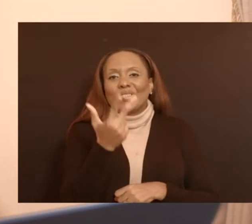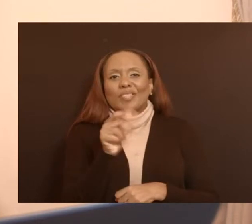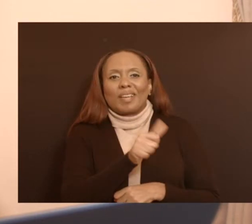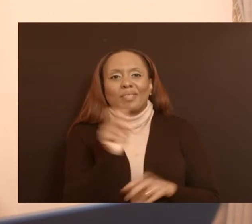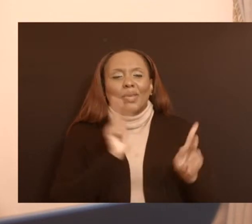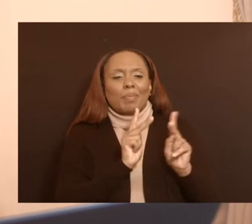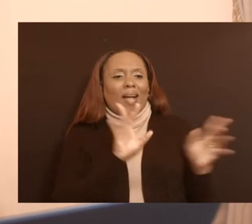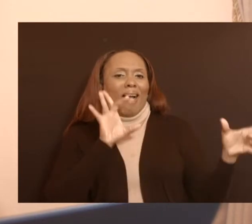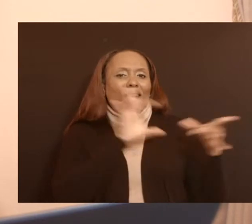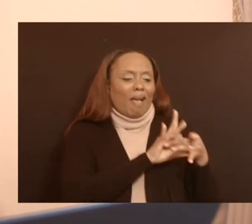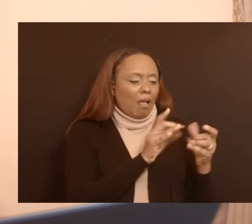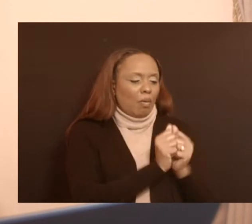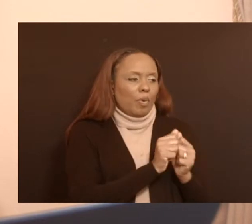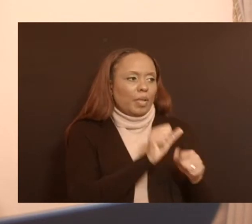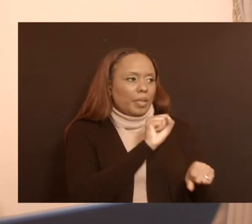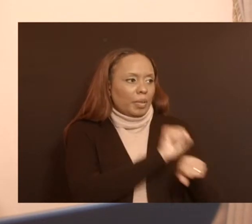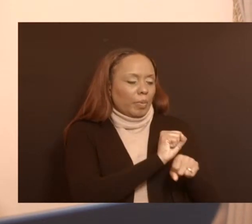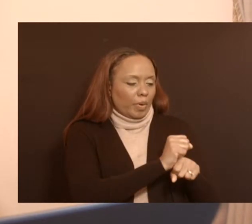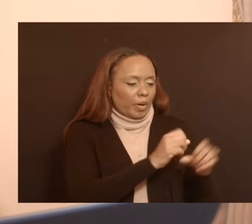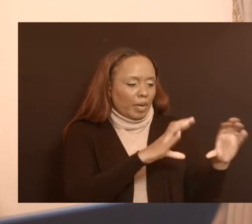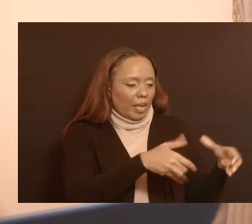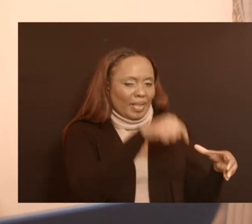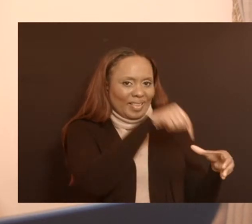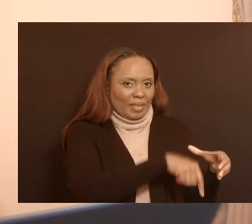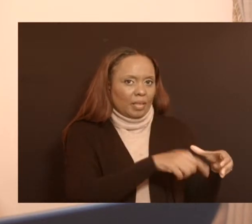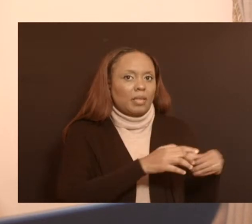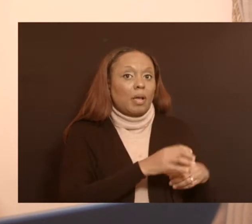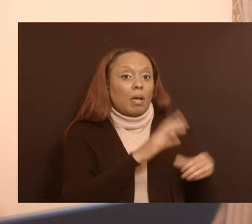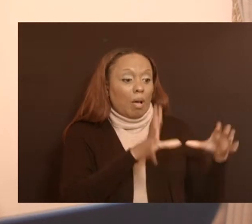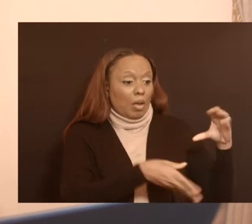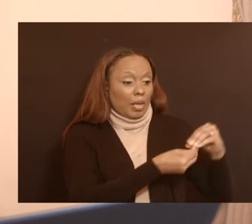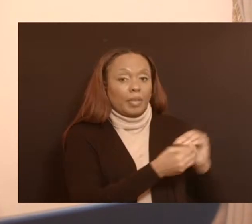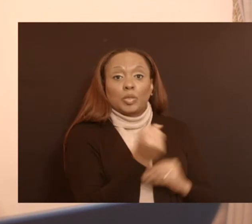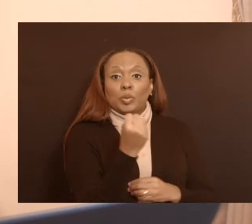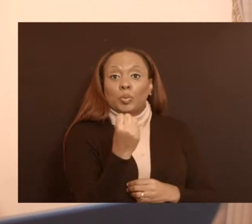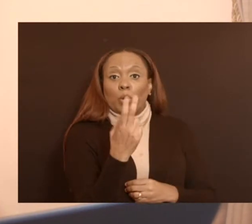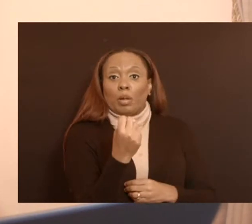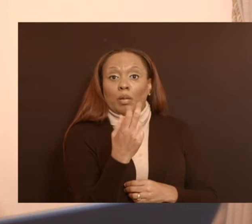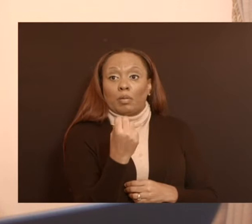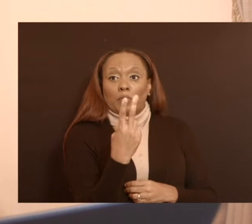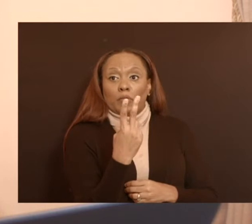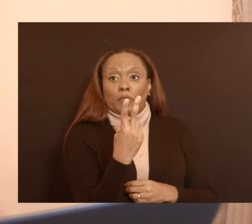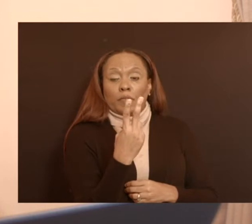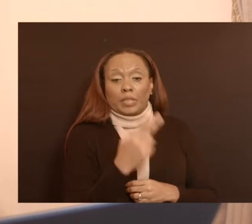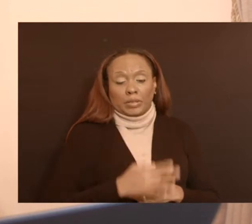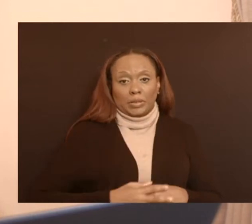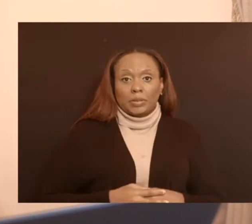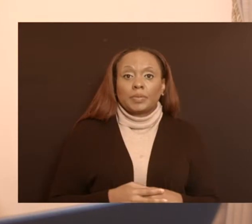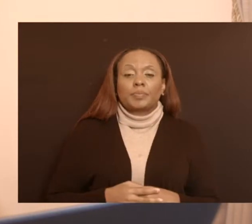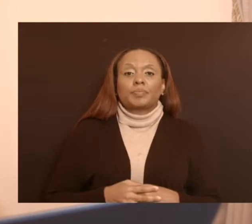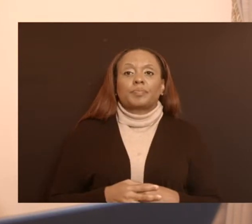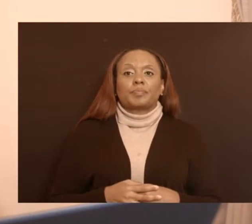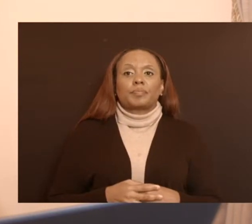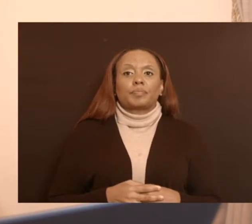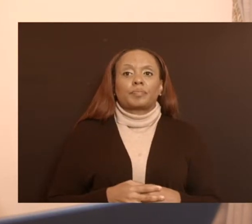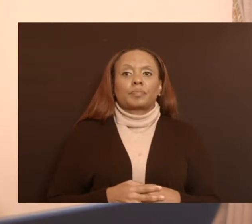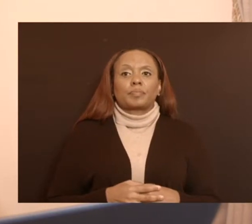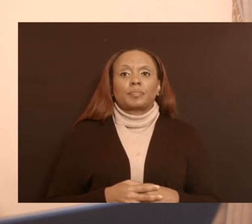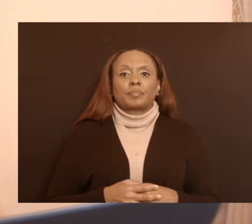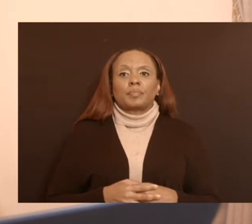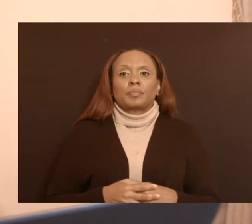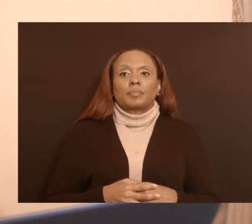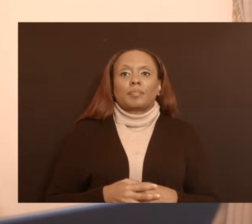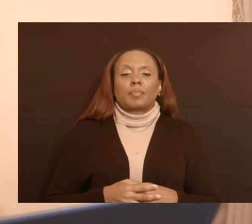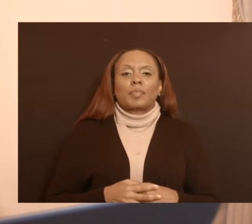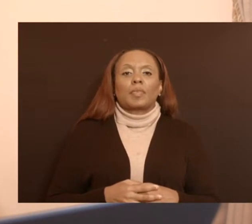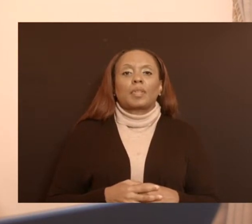And that is how it happens. So we believe that this illustrates that your bubble is your